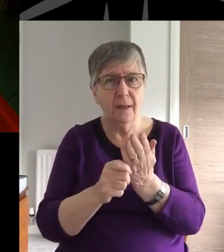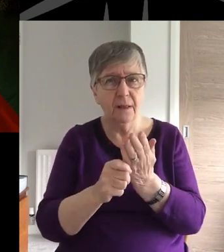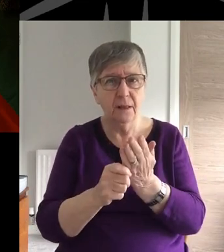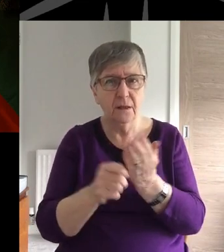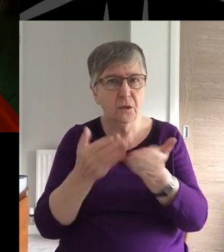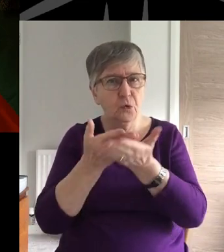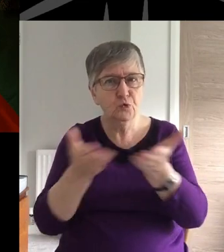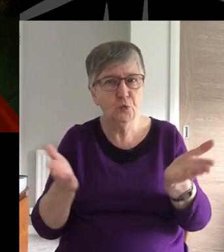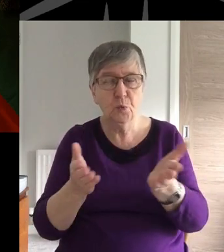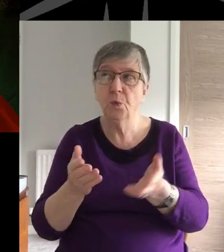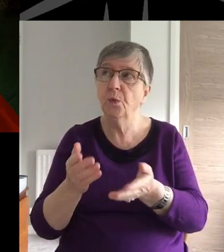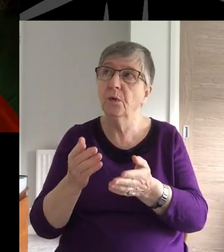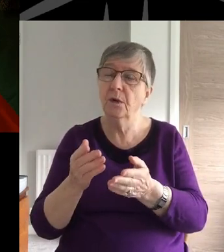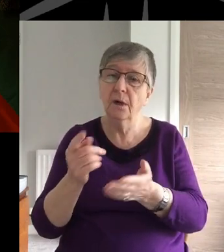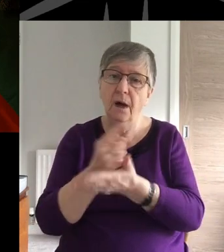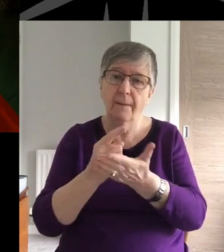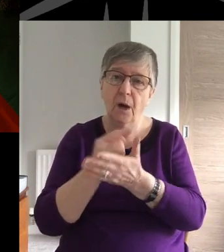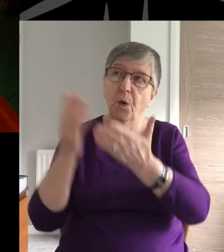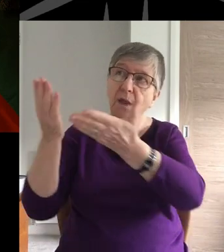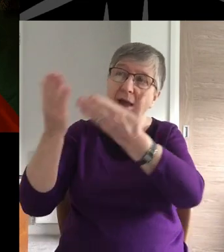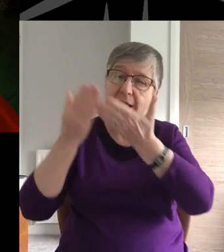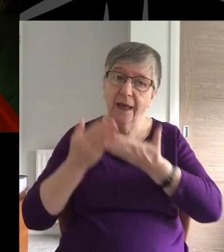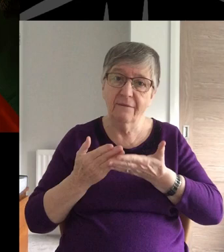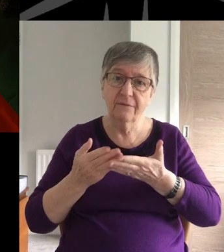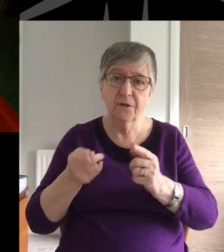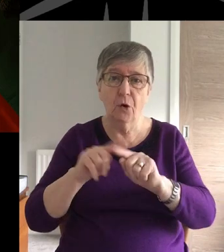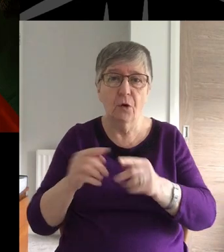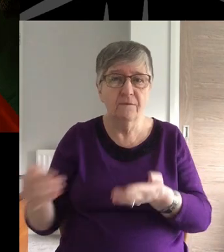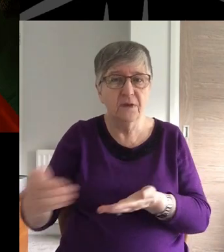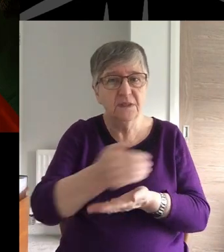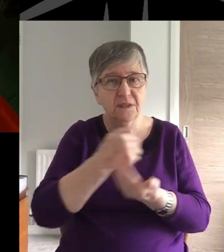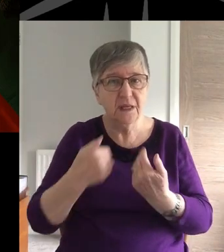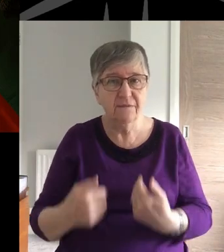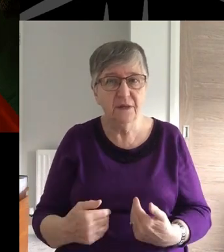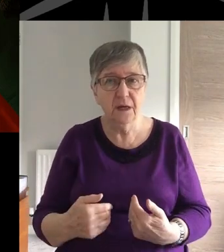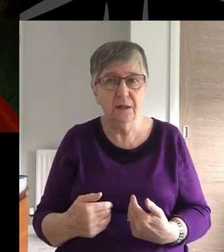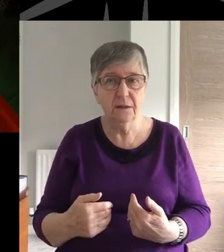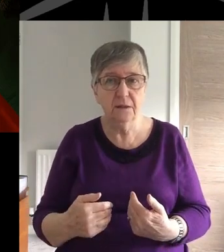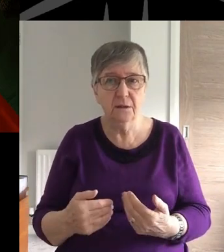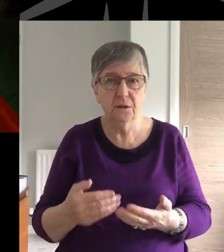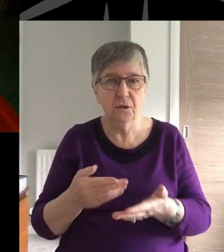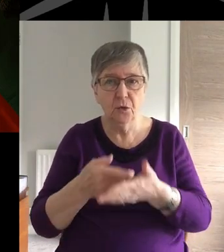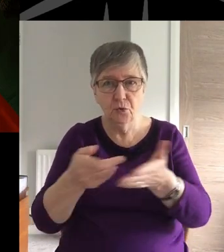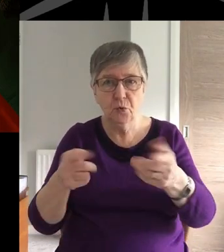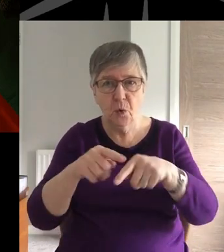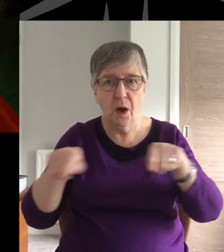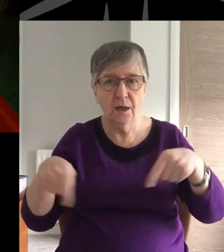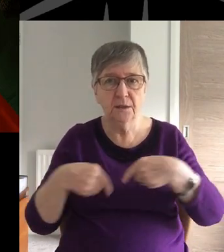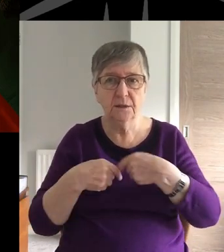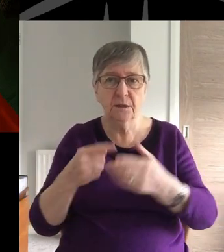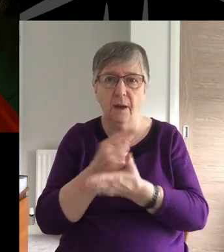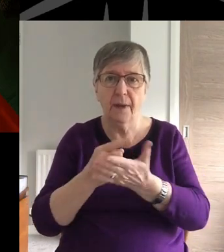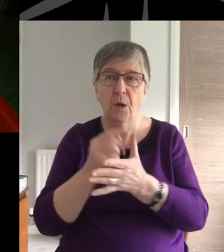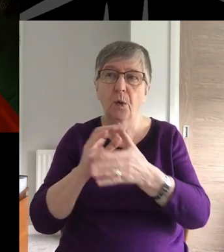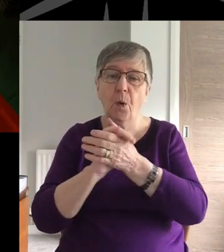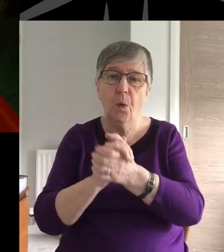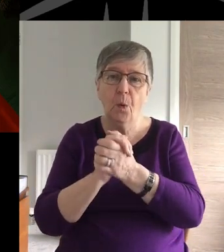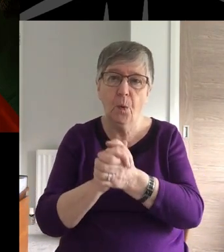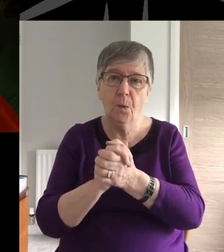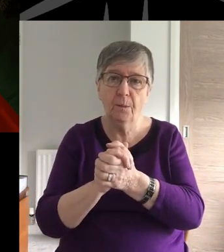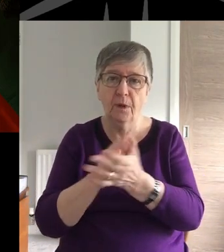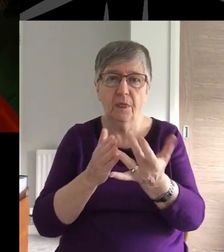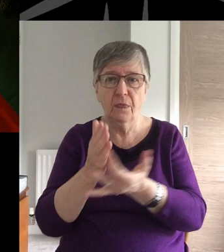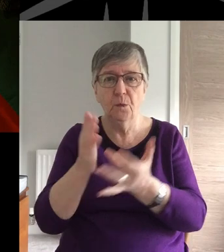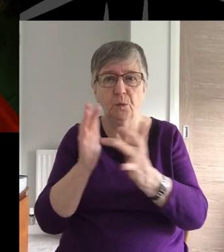which point to the gift of a Messiah, which point to the gift of hope that we have